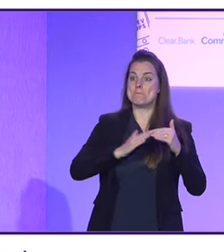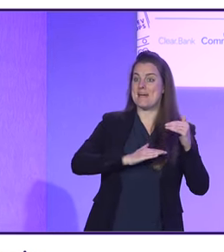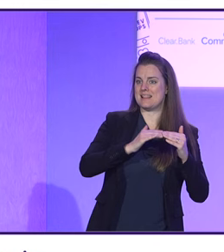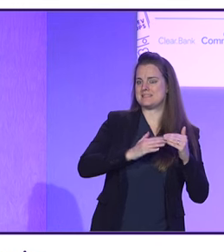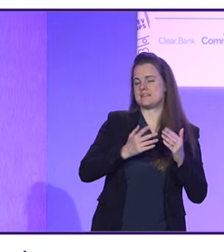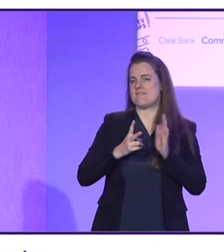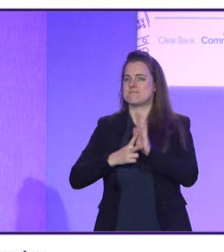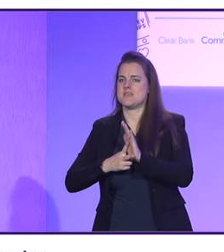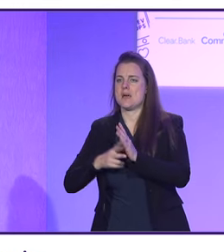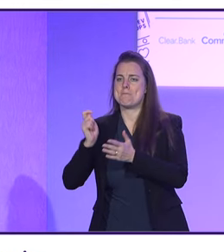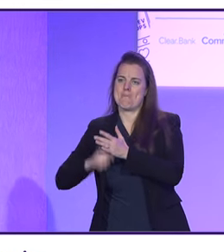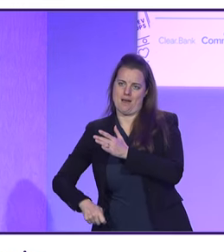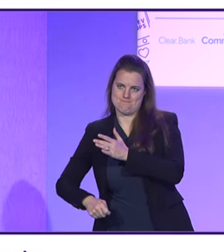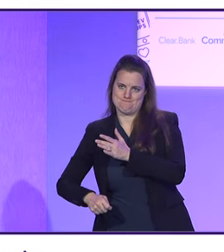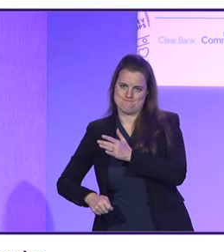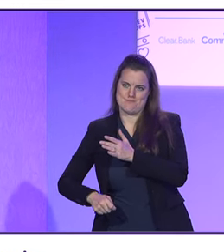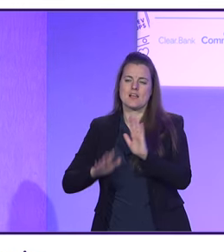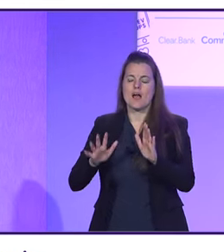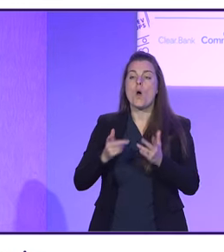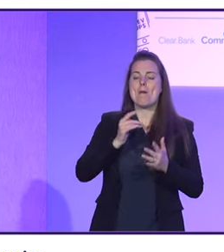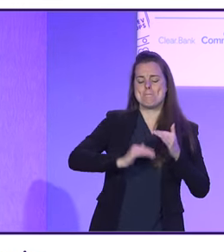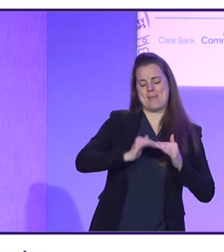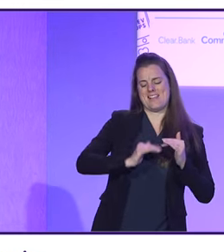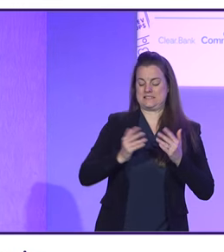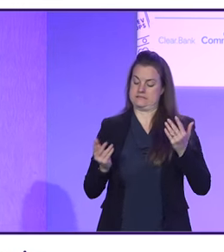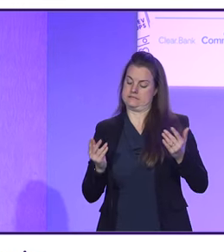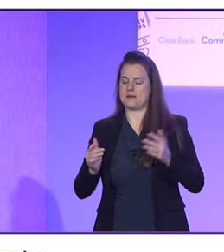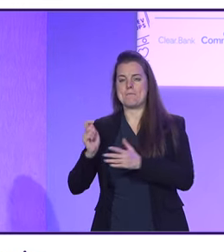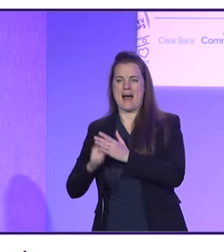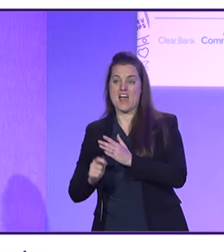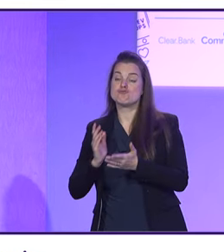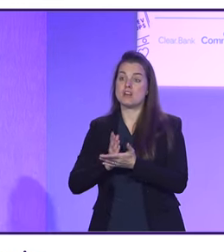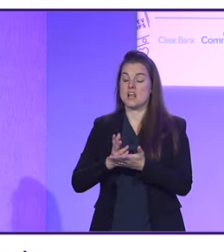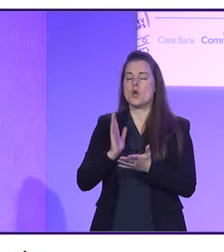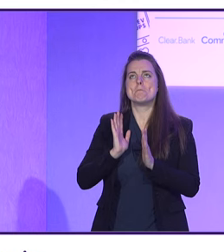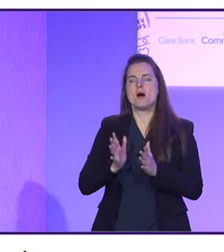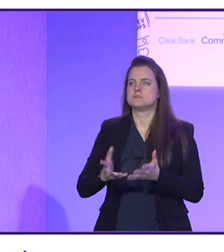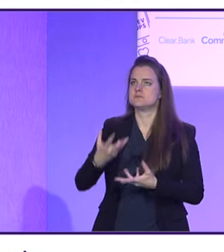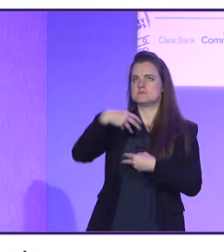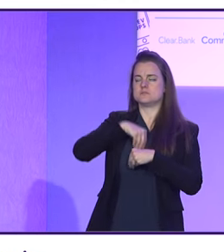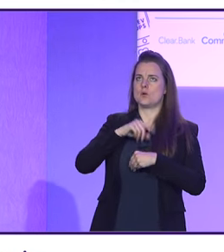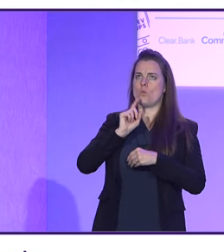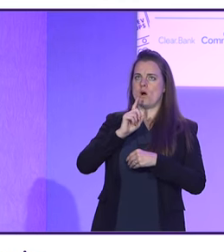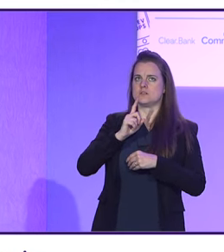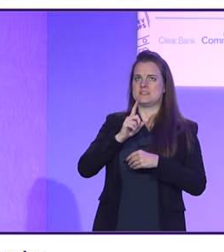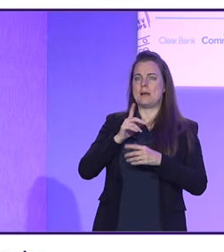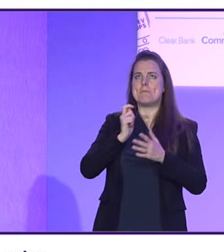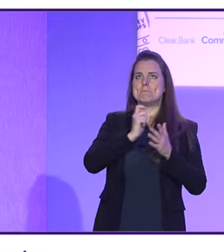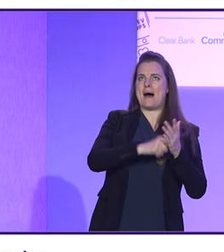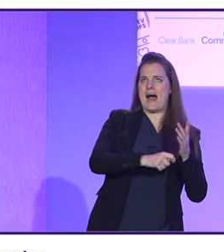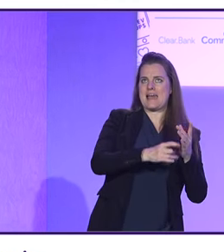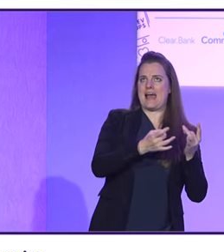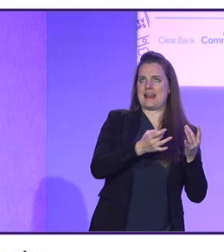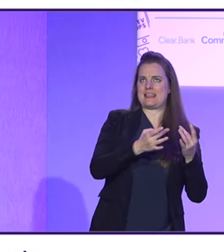When we talk about build versus buy, one of the kind of core tenets is that you should buy anything that doesn't differentiate you from